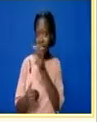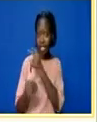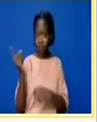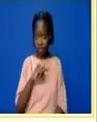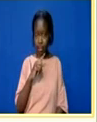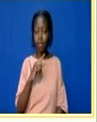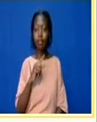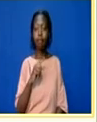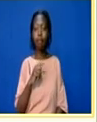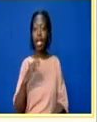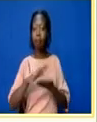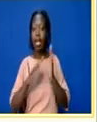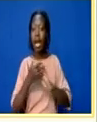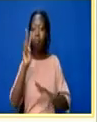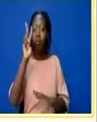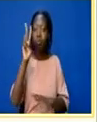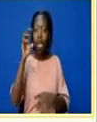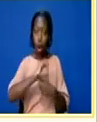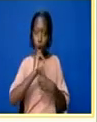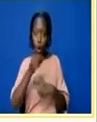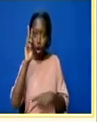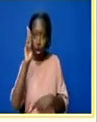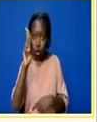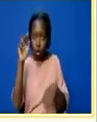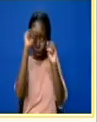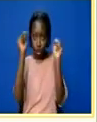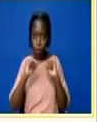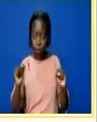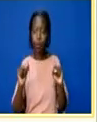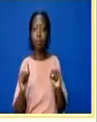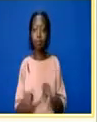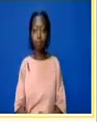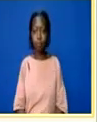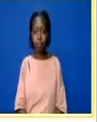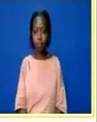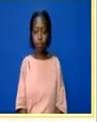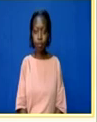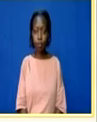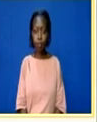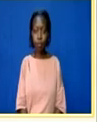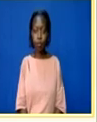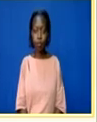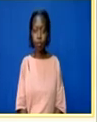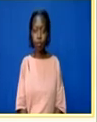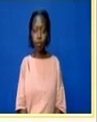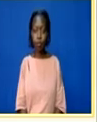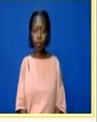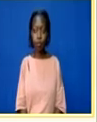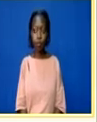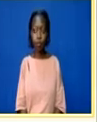become V-shaped mm-hmm. or U-shaped. Yes. They